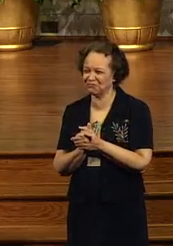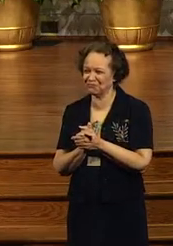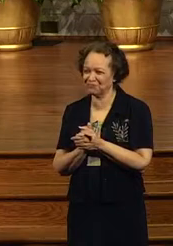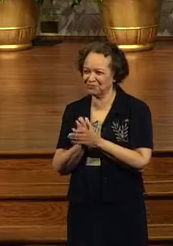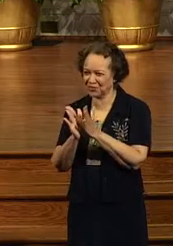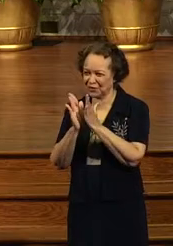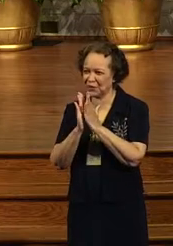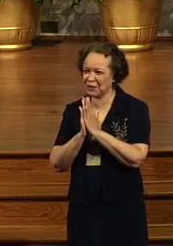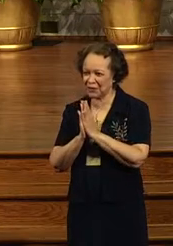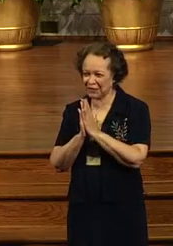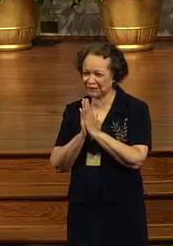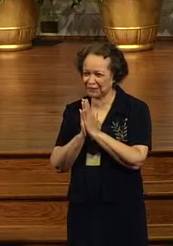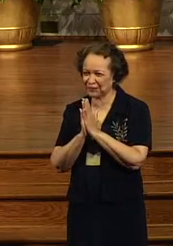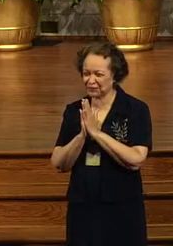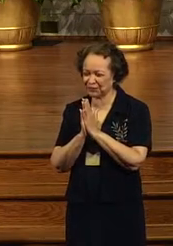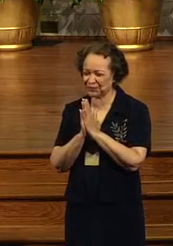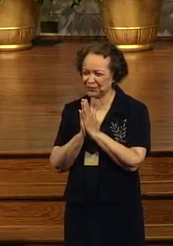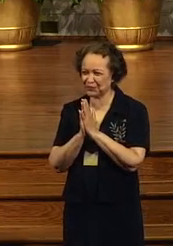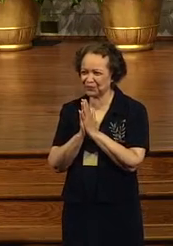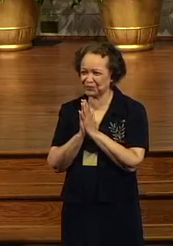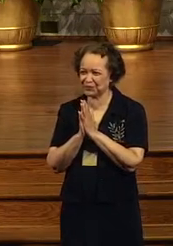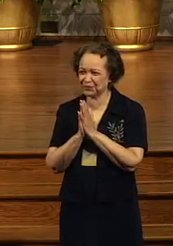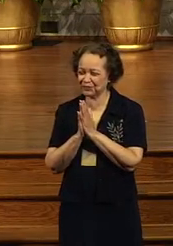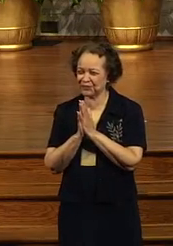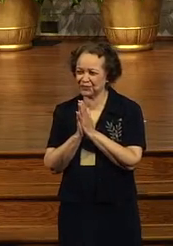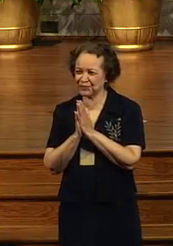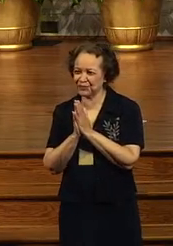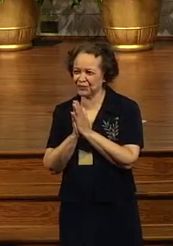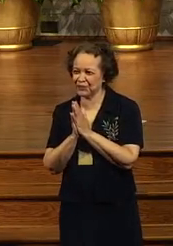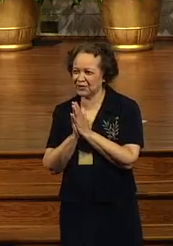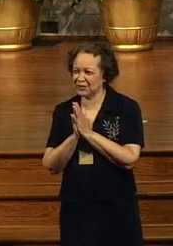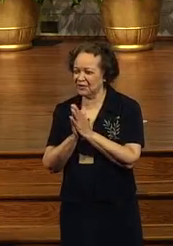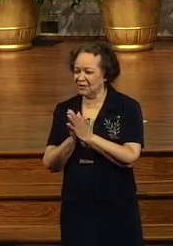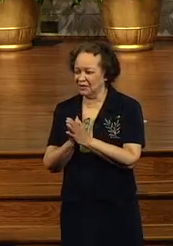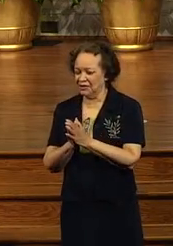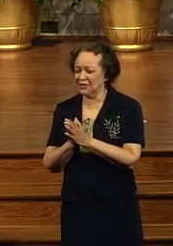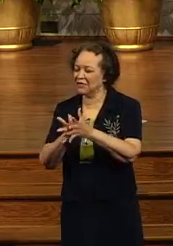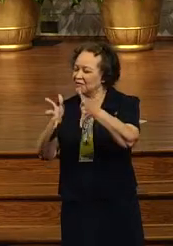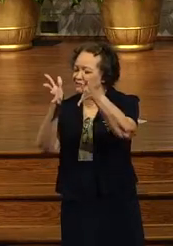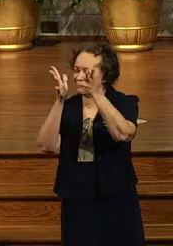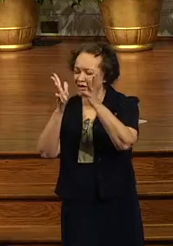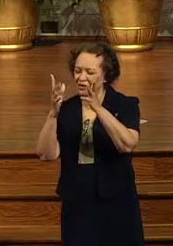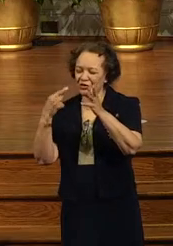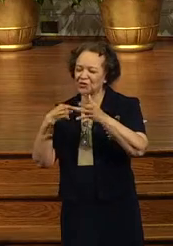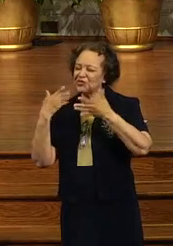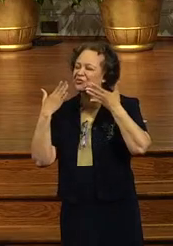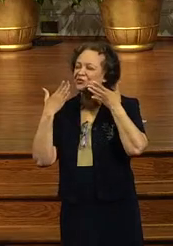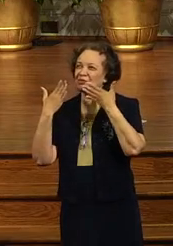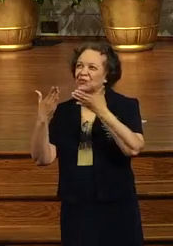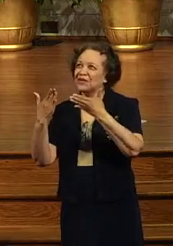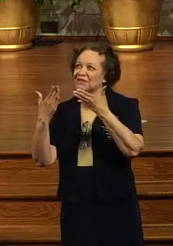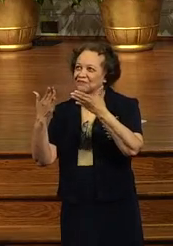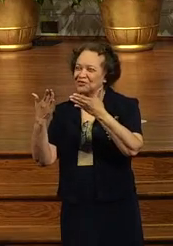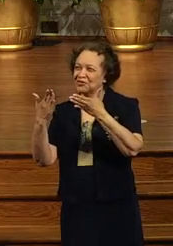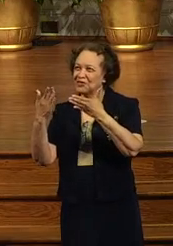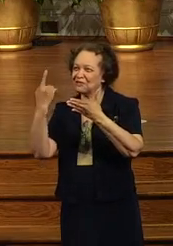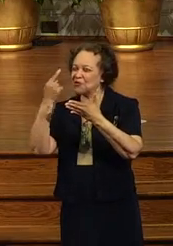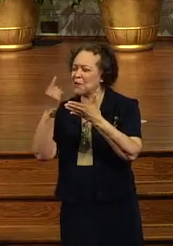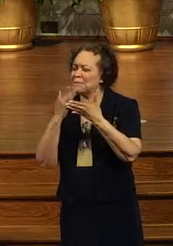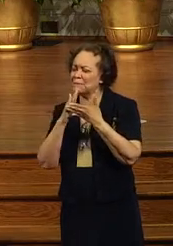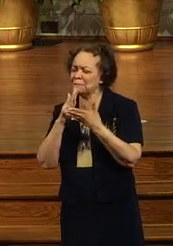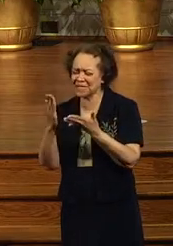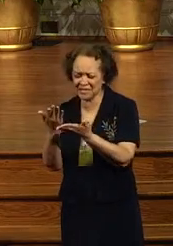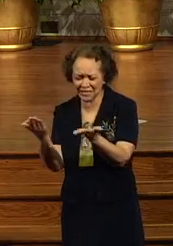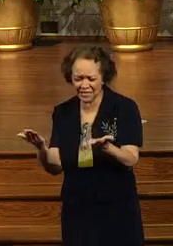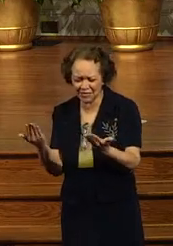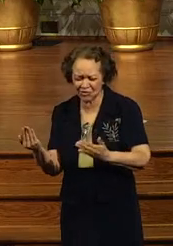bow our heads and talk to our Heavenly Father. Dear Father, we are just so grateful for being here today.